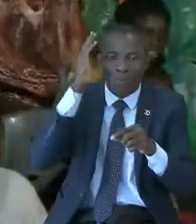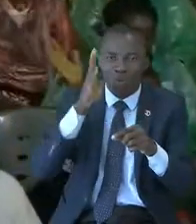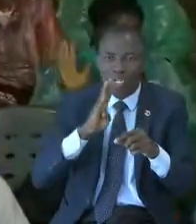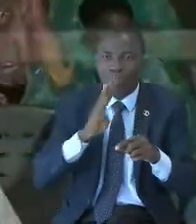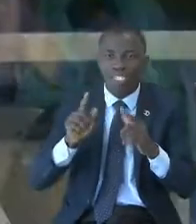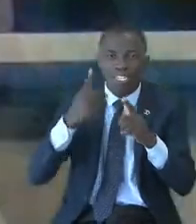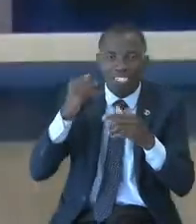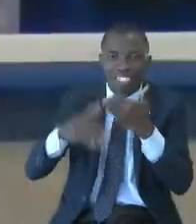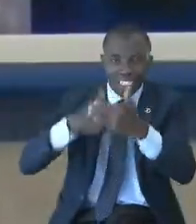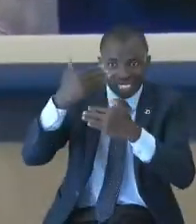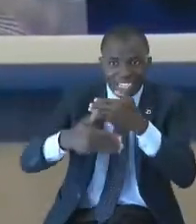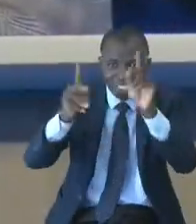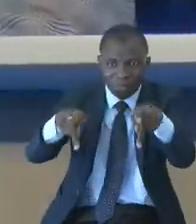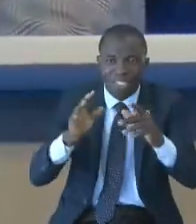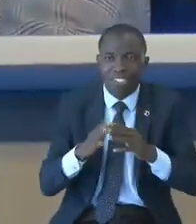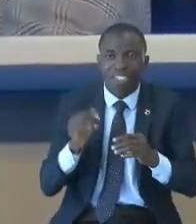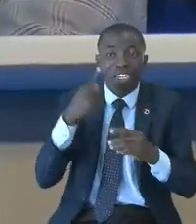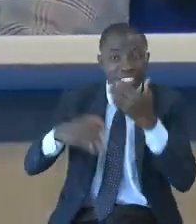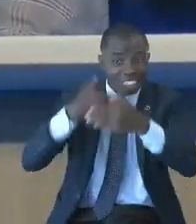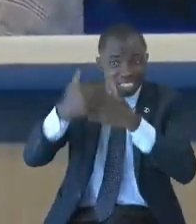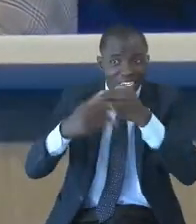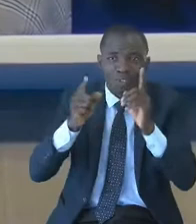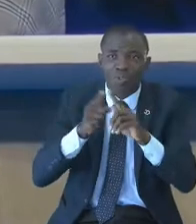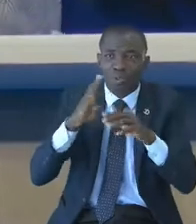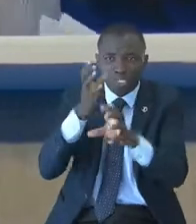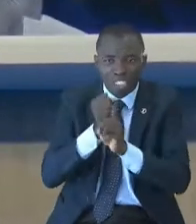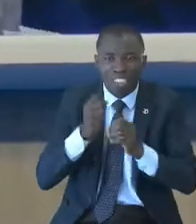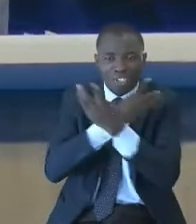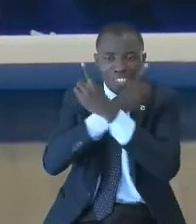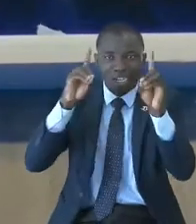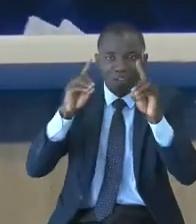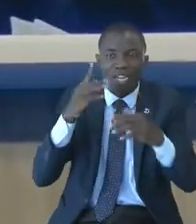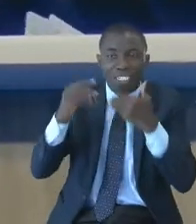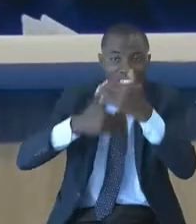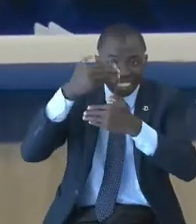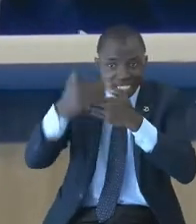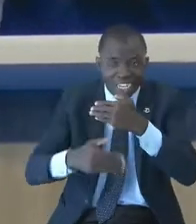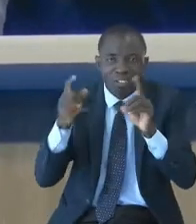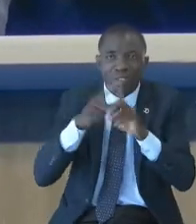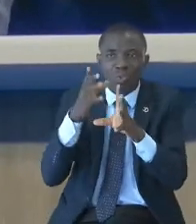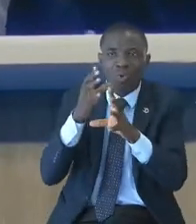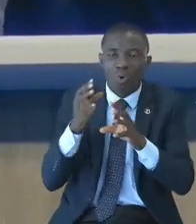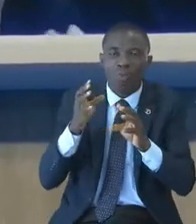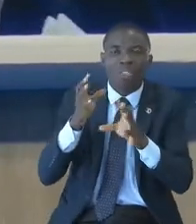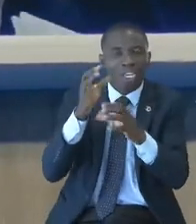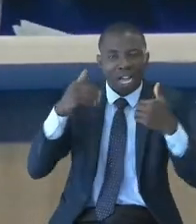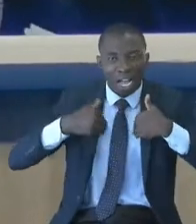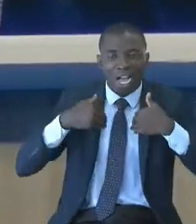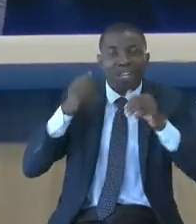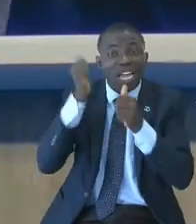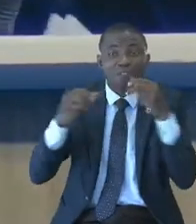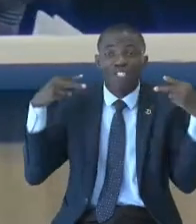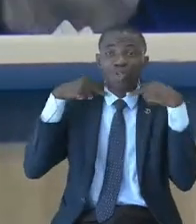healing. The next to receive deliverance. And the next to have every yoke of your